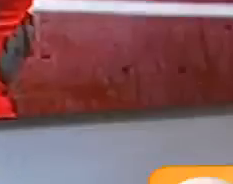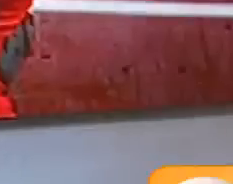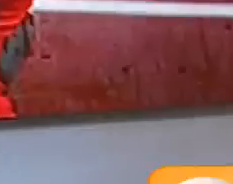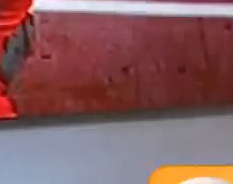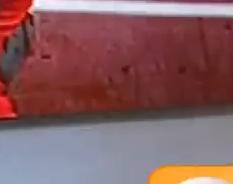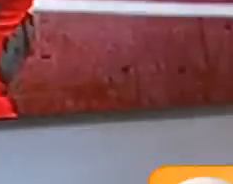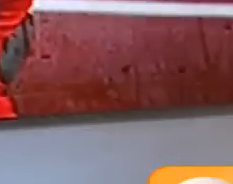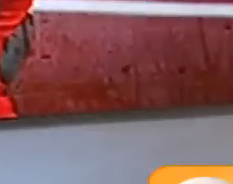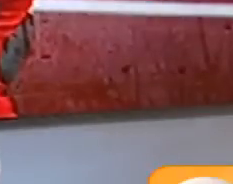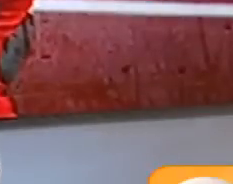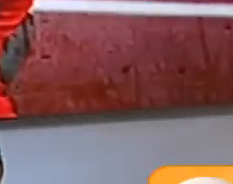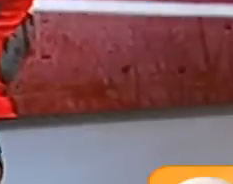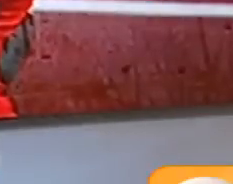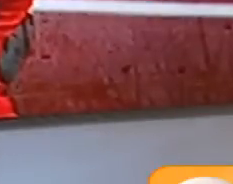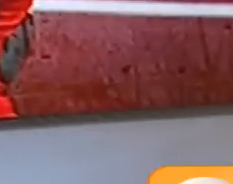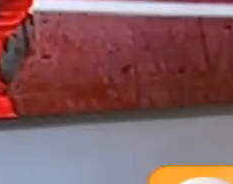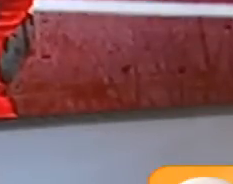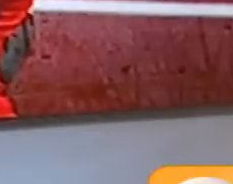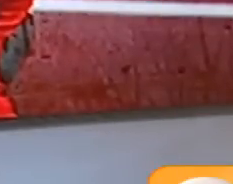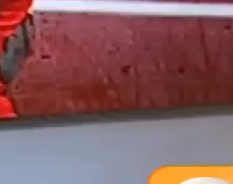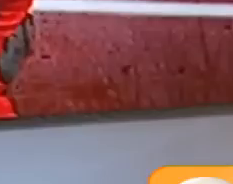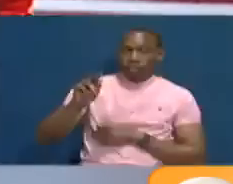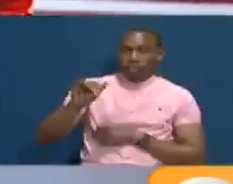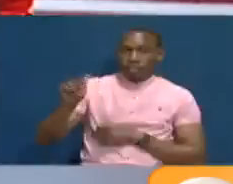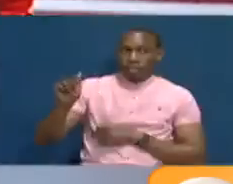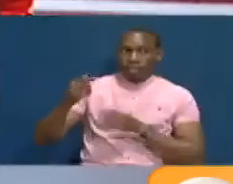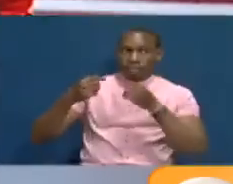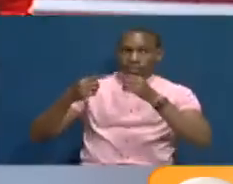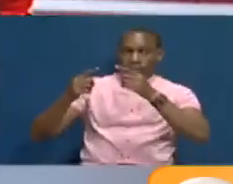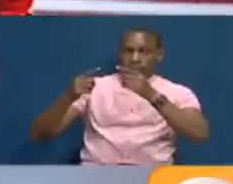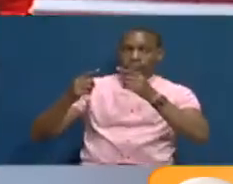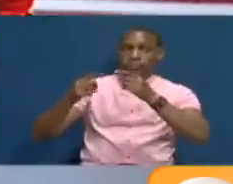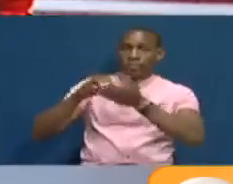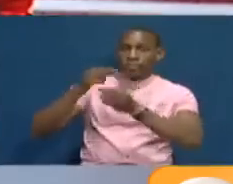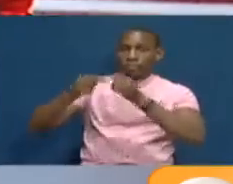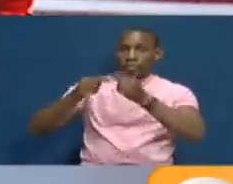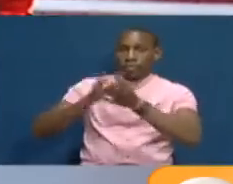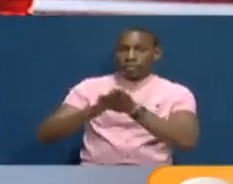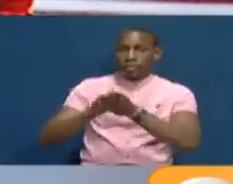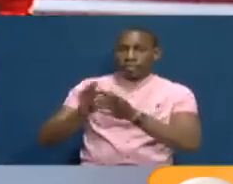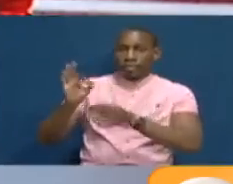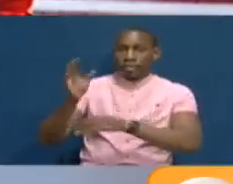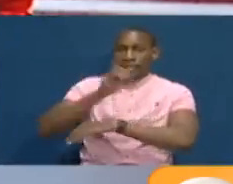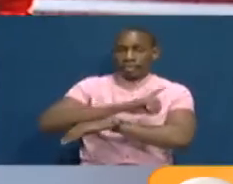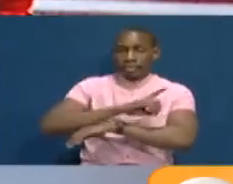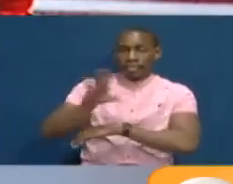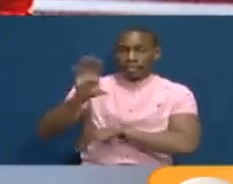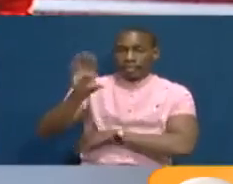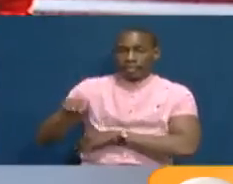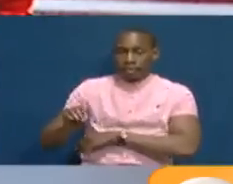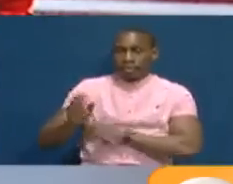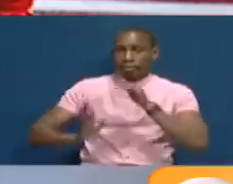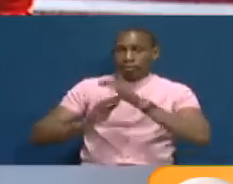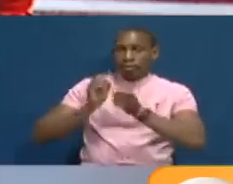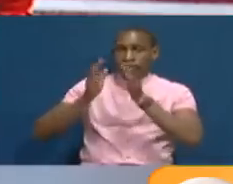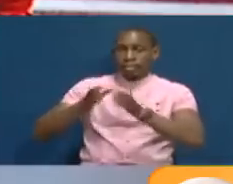time for sports now, and Ferdinand Omanyala's winning streak continued on day three of the Africa